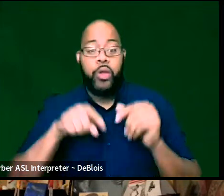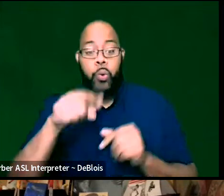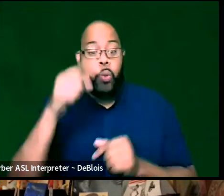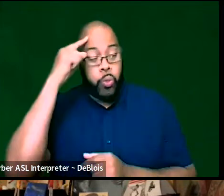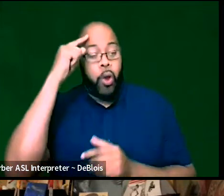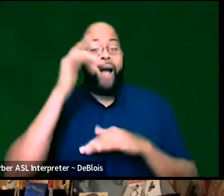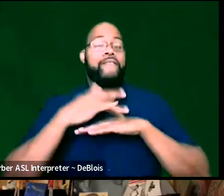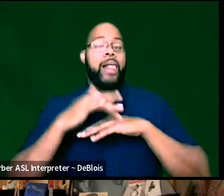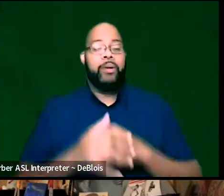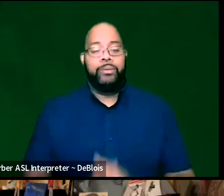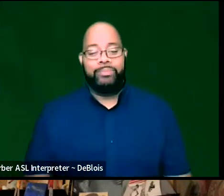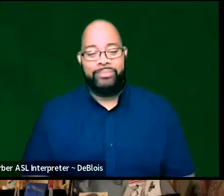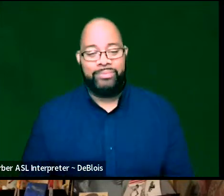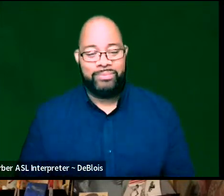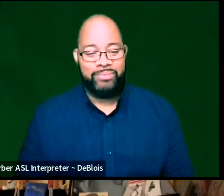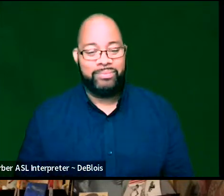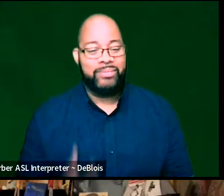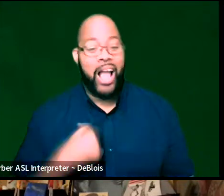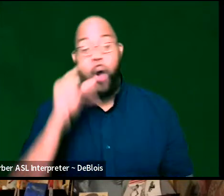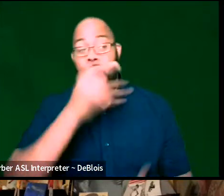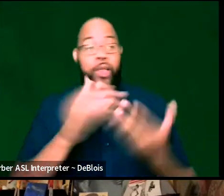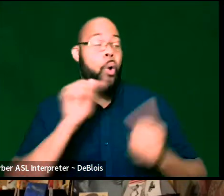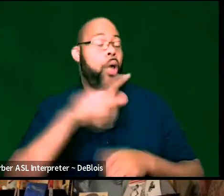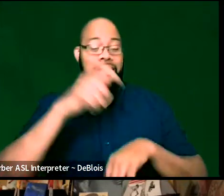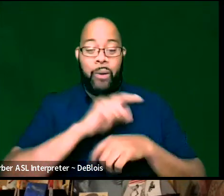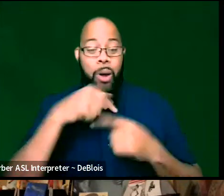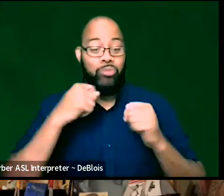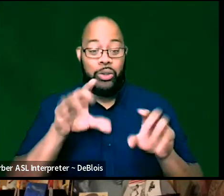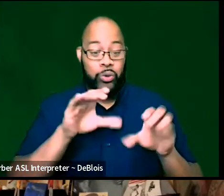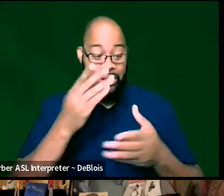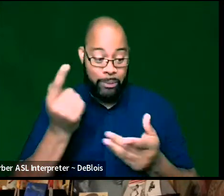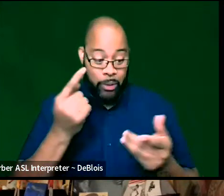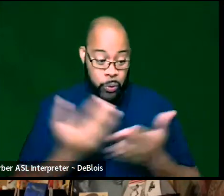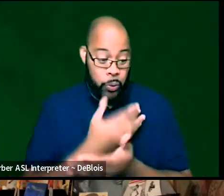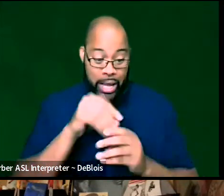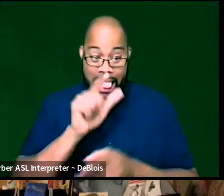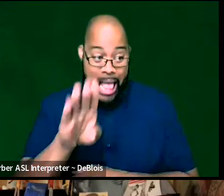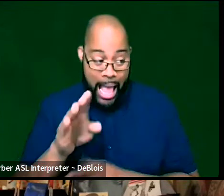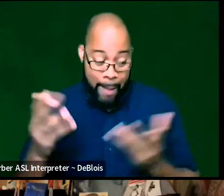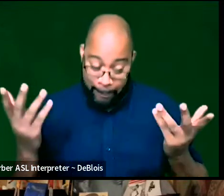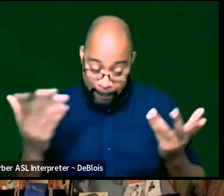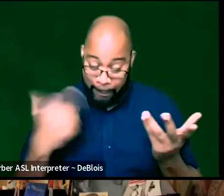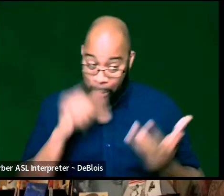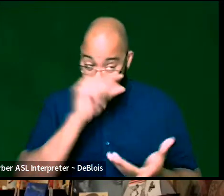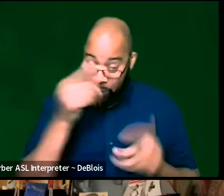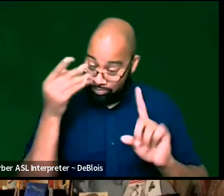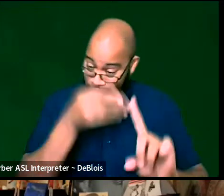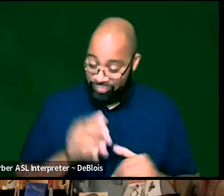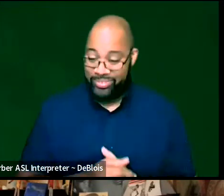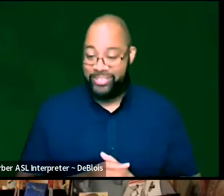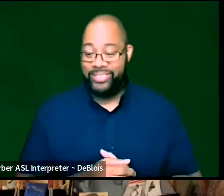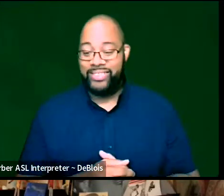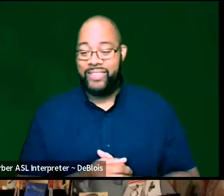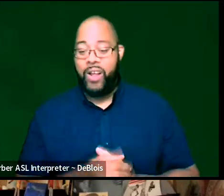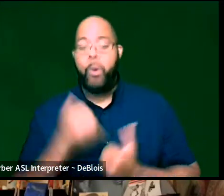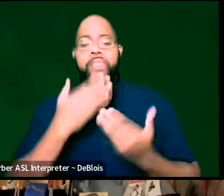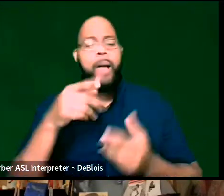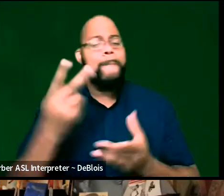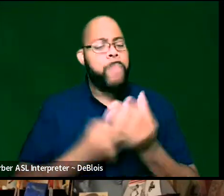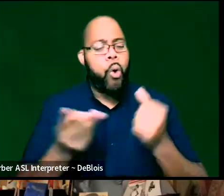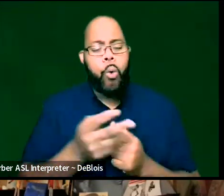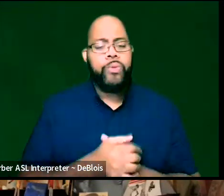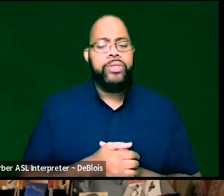thought was available. Look, I Google stuff all the time when I'm trying to do something new in the lab. Ooh, Google. I want to thank you